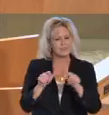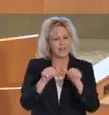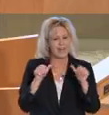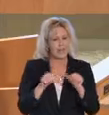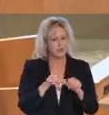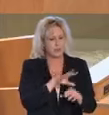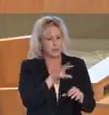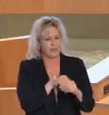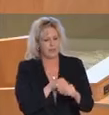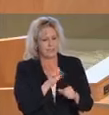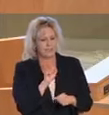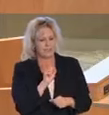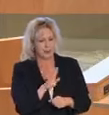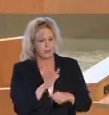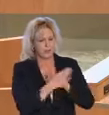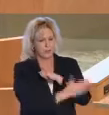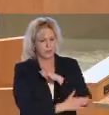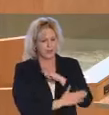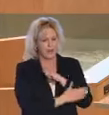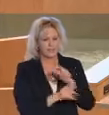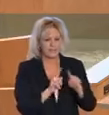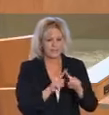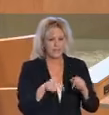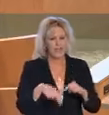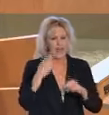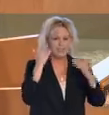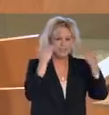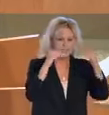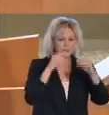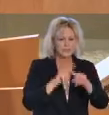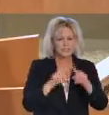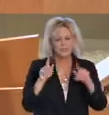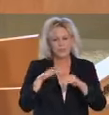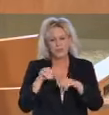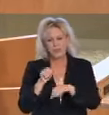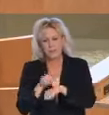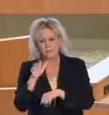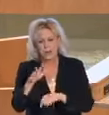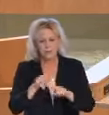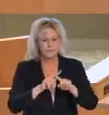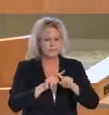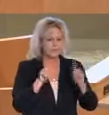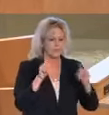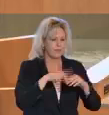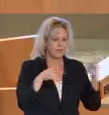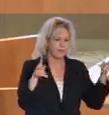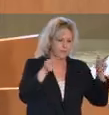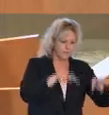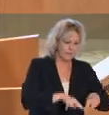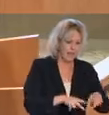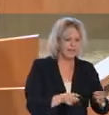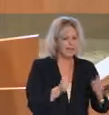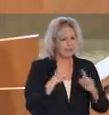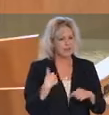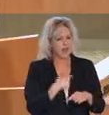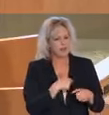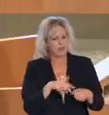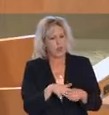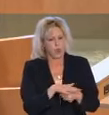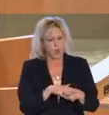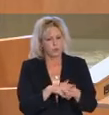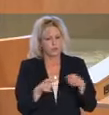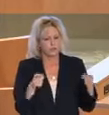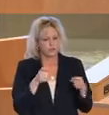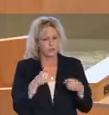within San Bernardino County that's different. The high desert is different than the mountains, is different than the valley. Give us that local control to make